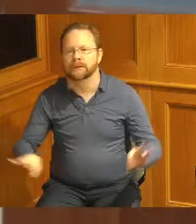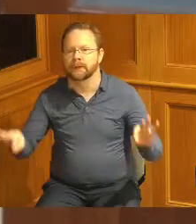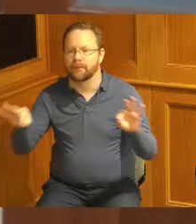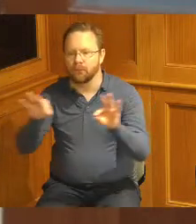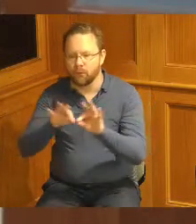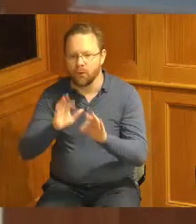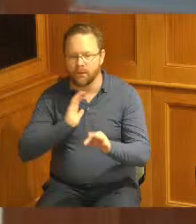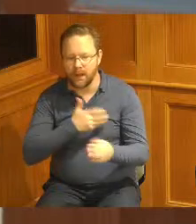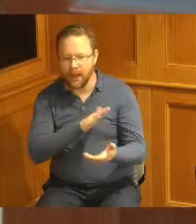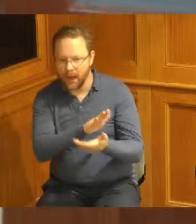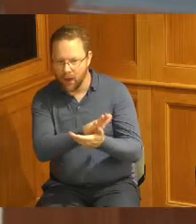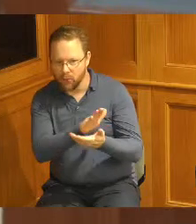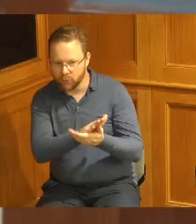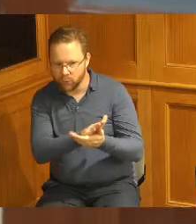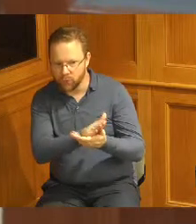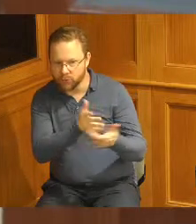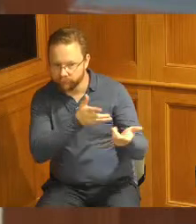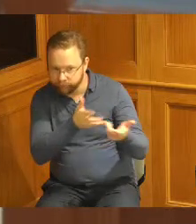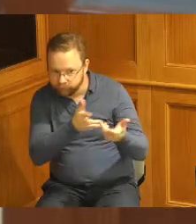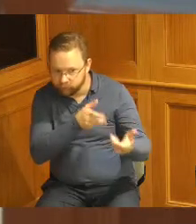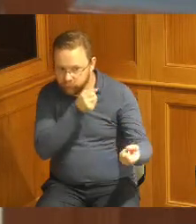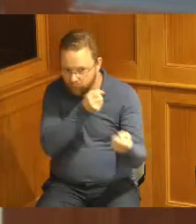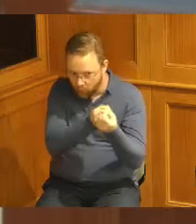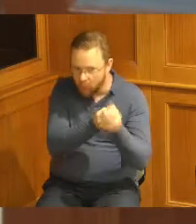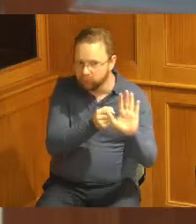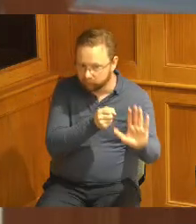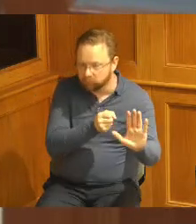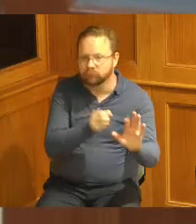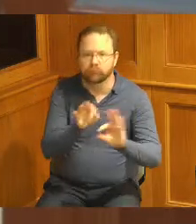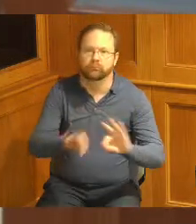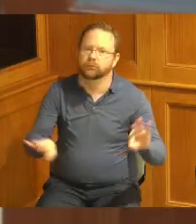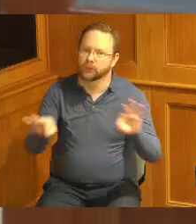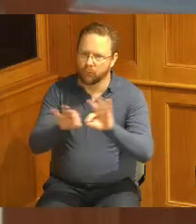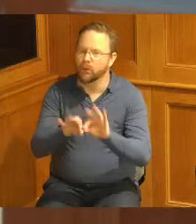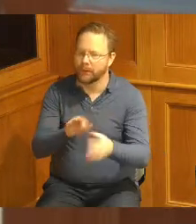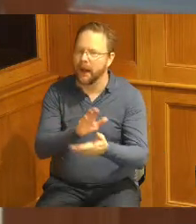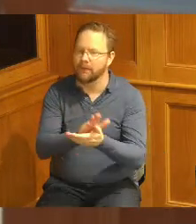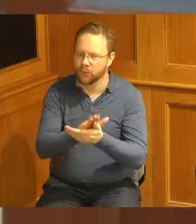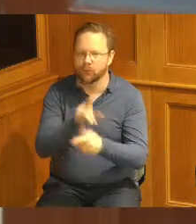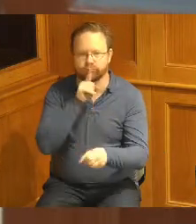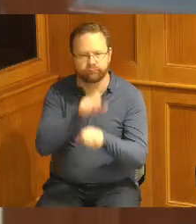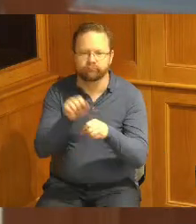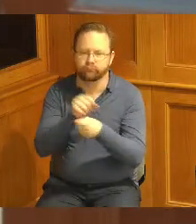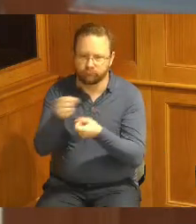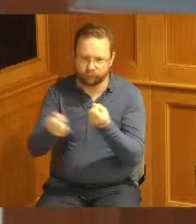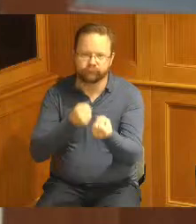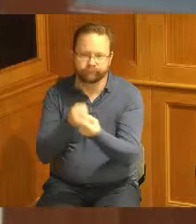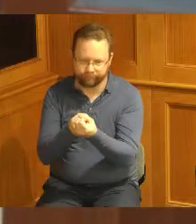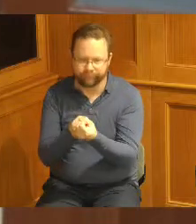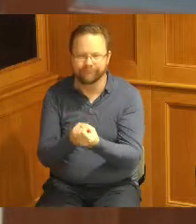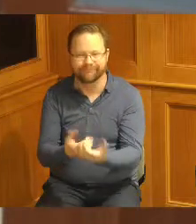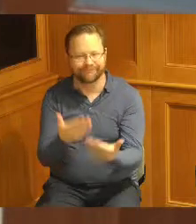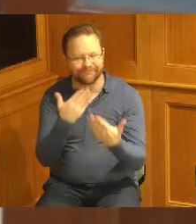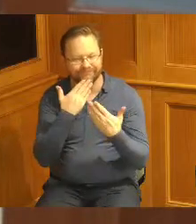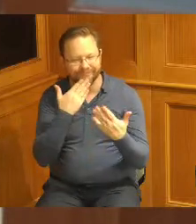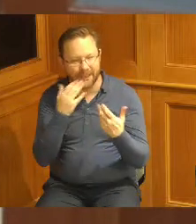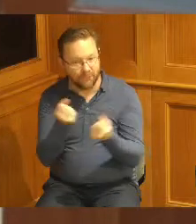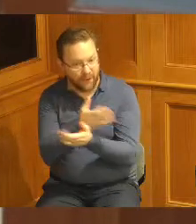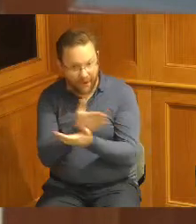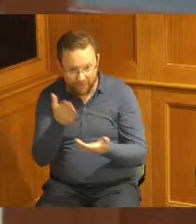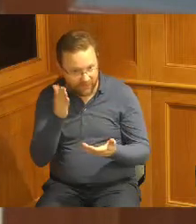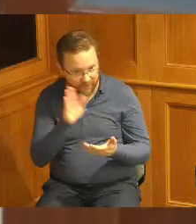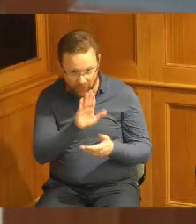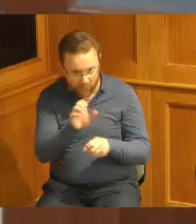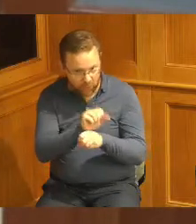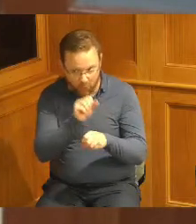Reading, that we make sure that they are on board for this as well. And they are indeed. So thank you for all you did to move this